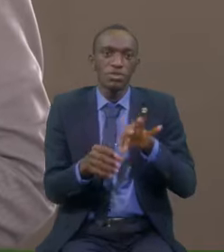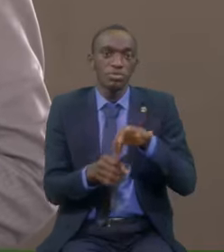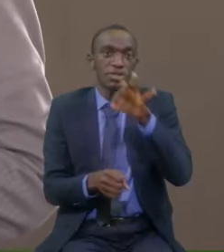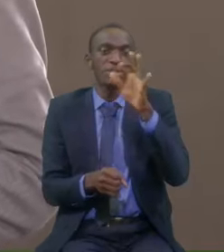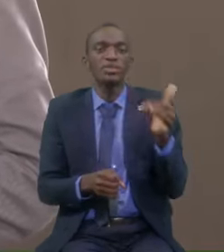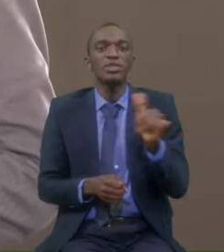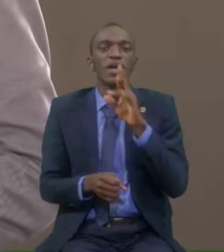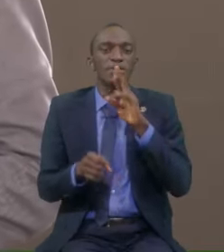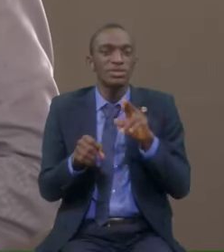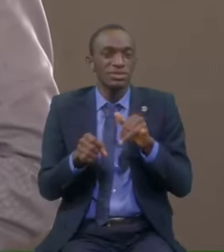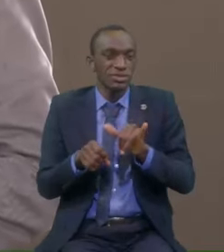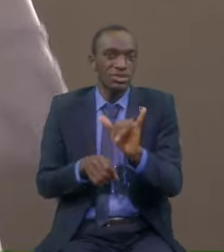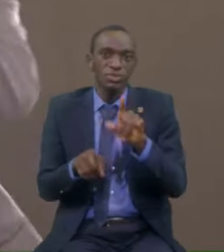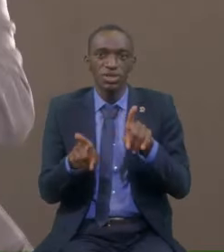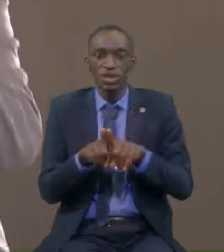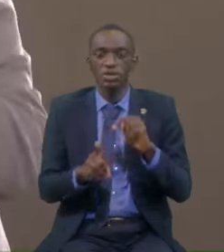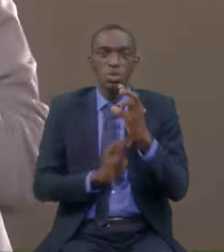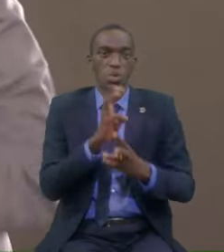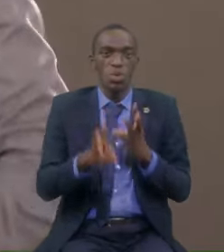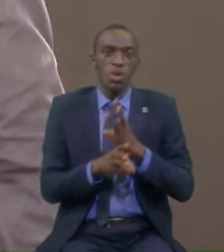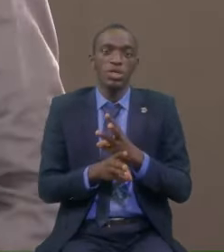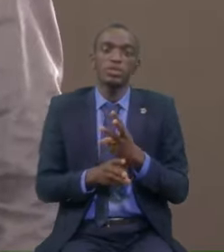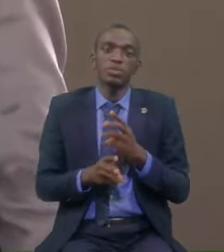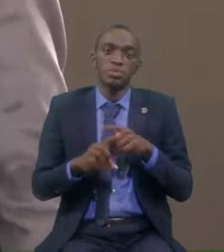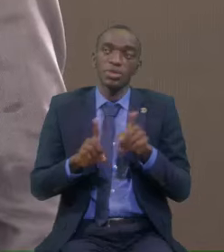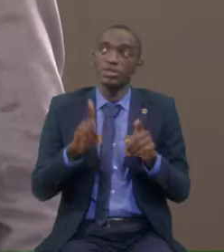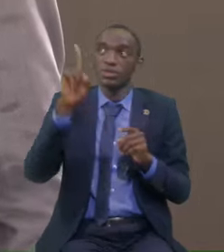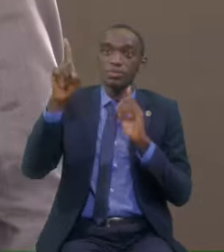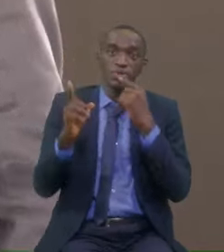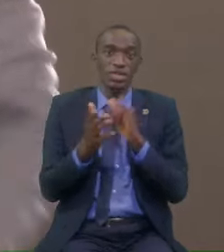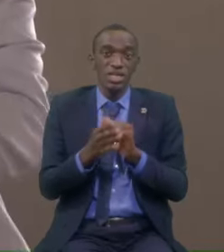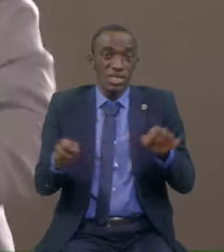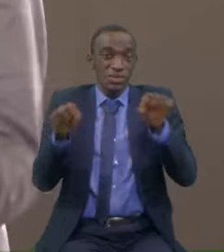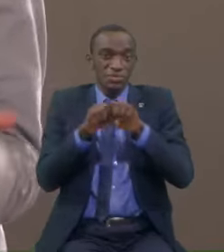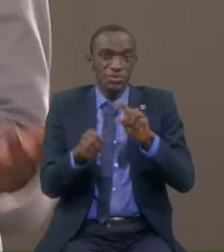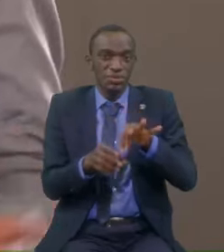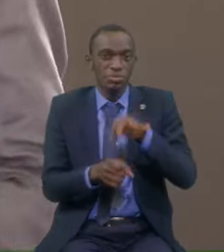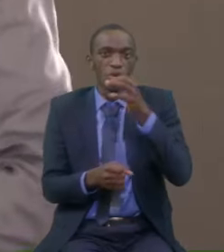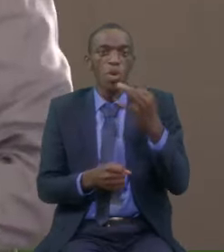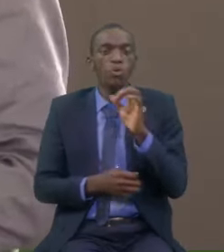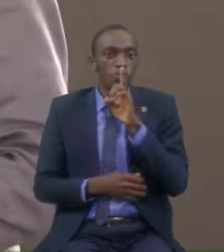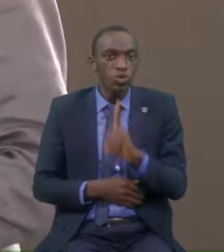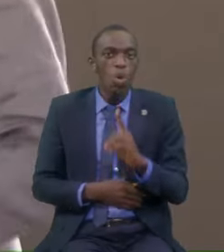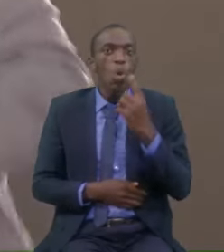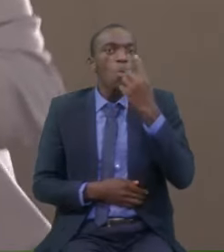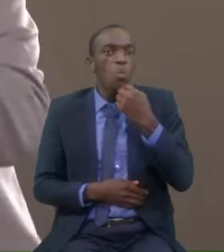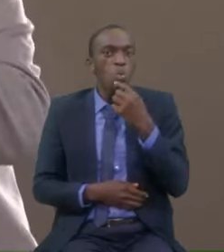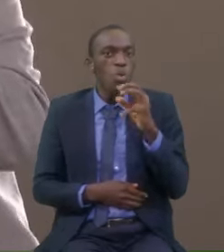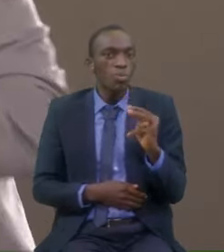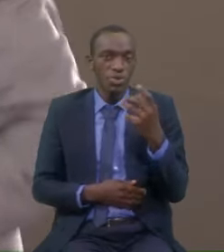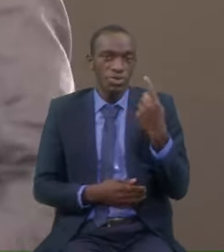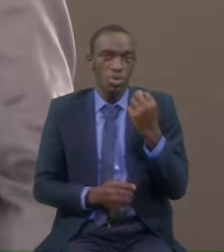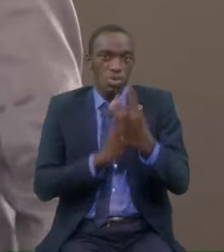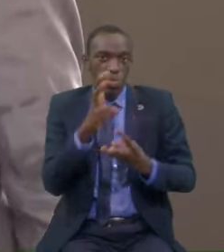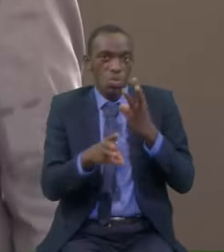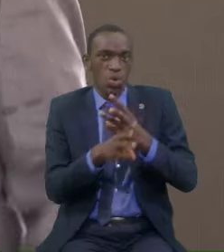the Spirit of truth, whom the world cannot receive, because it seeth him not,